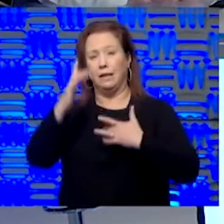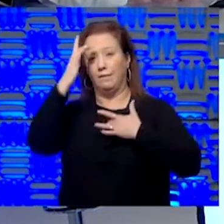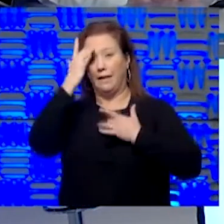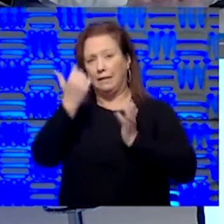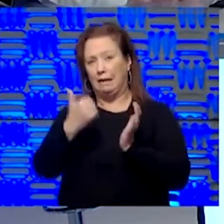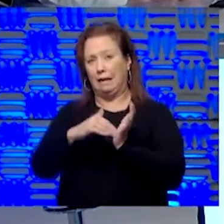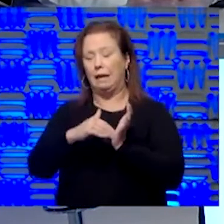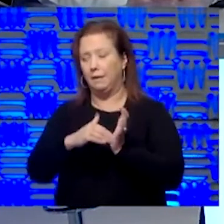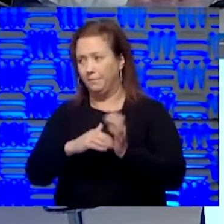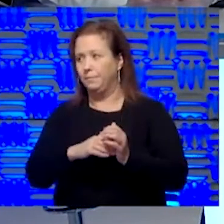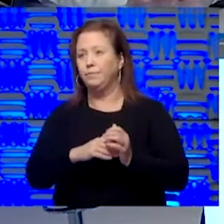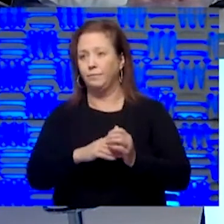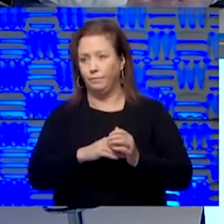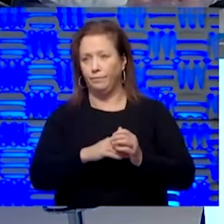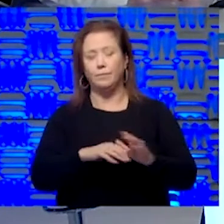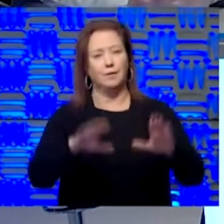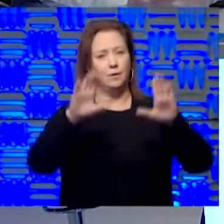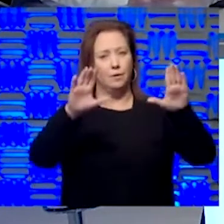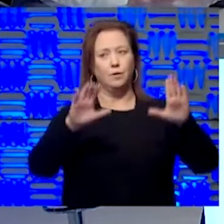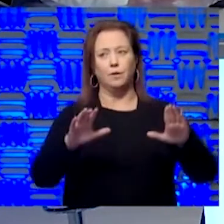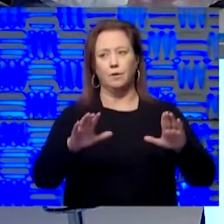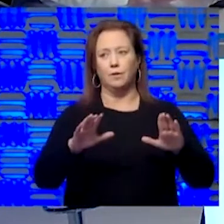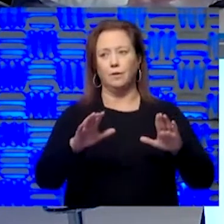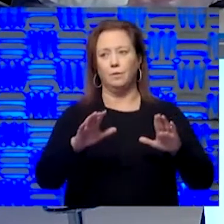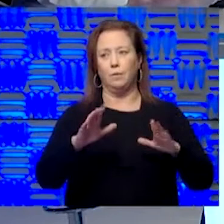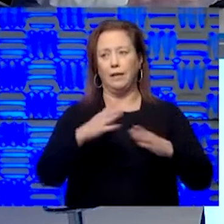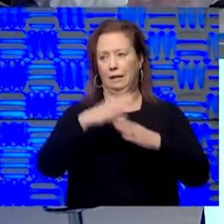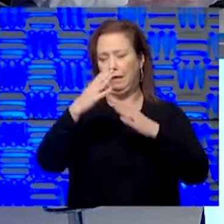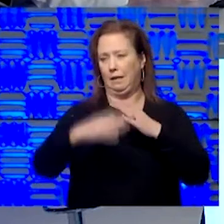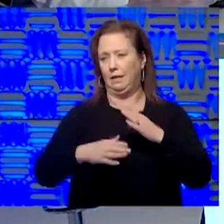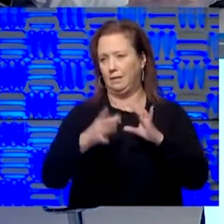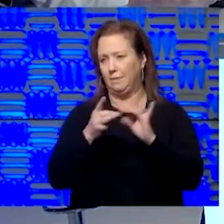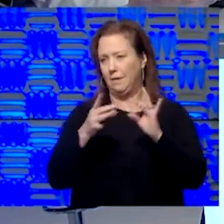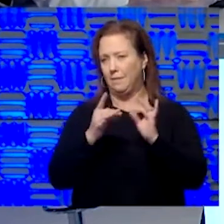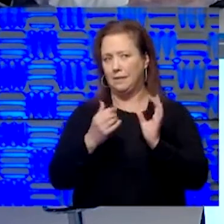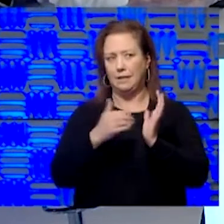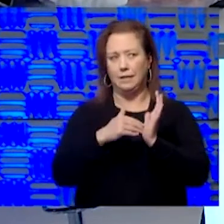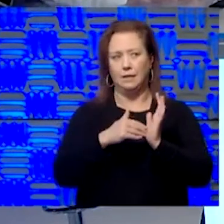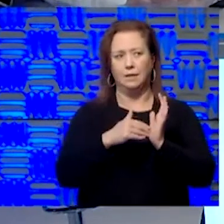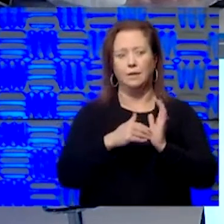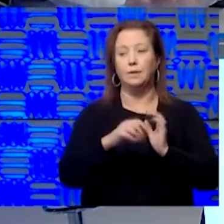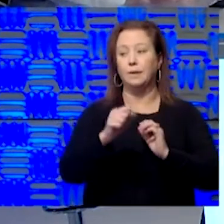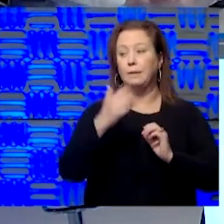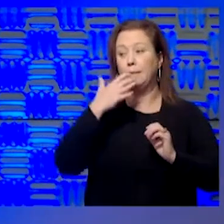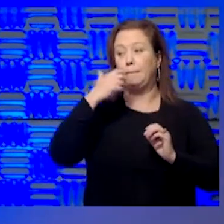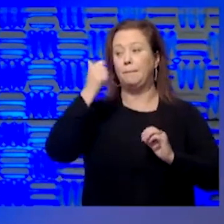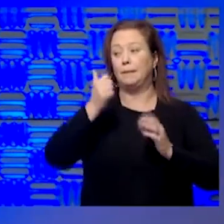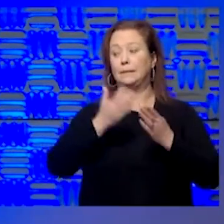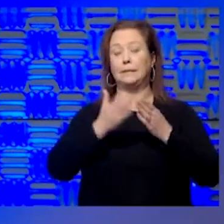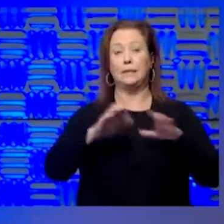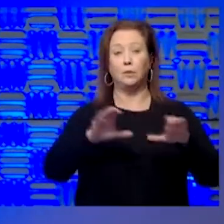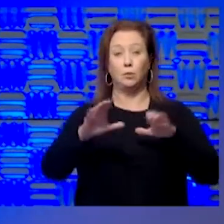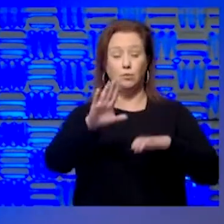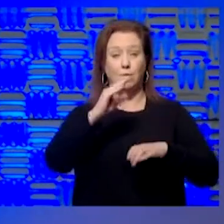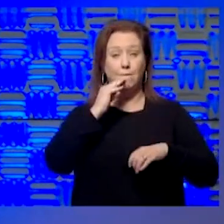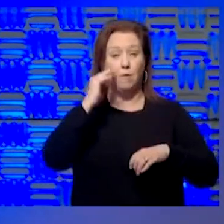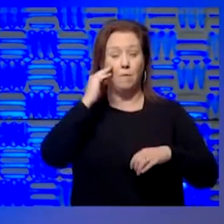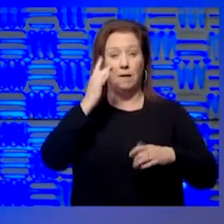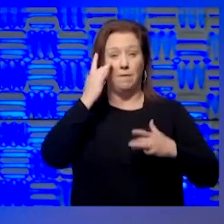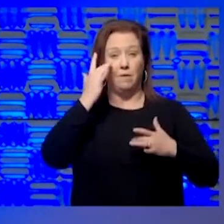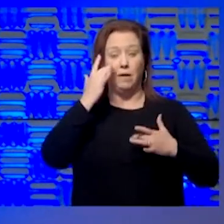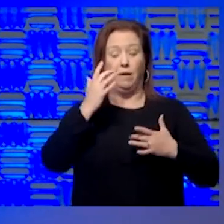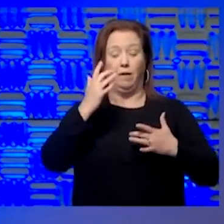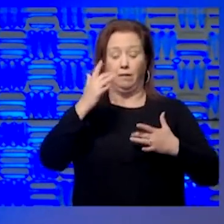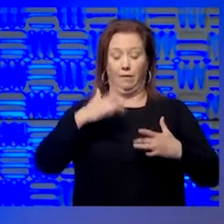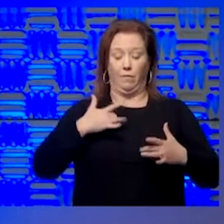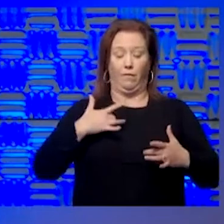Yeah, two great questions, and then we'll you and I can do some end-of-day comments here. So, yeah, the best thing to do at home if you think you've